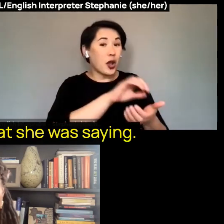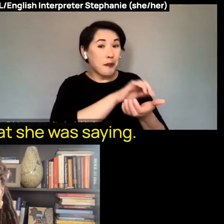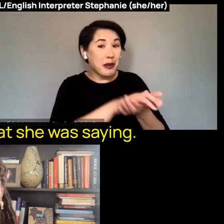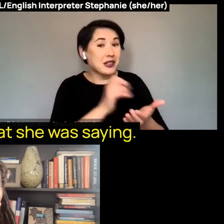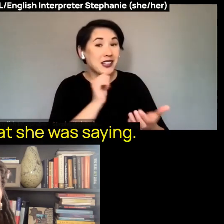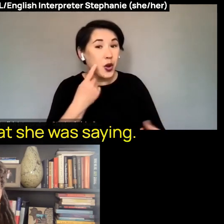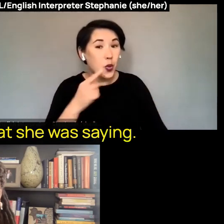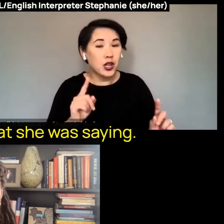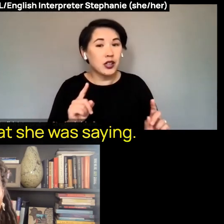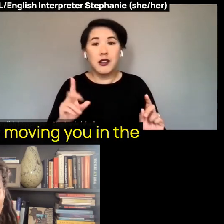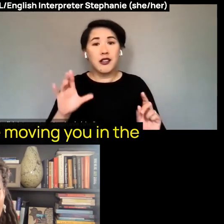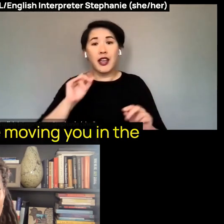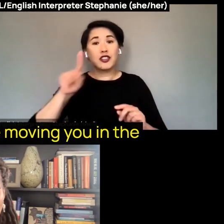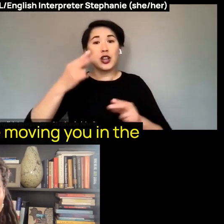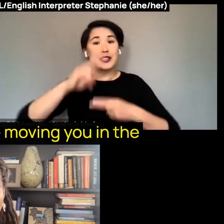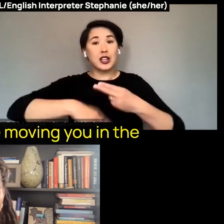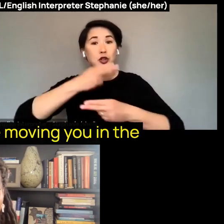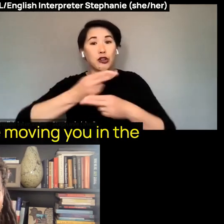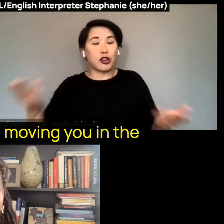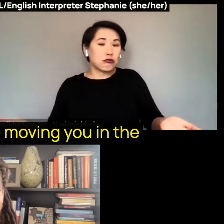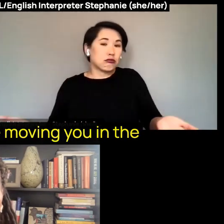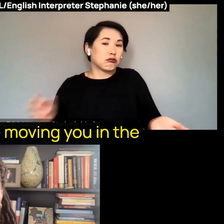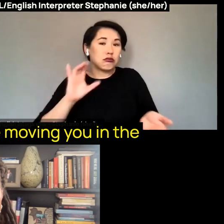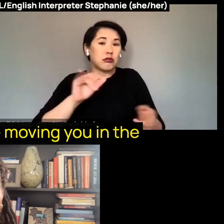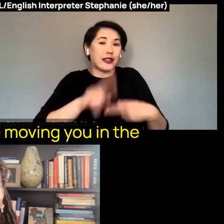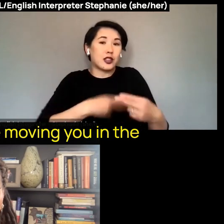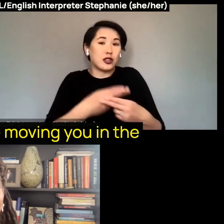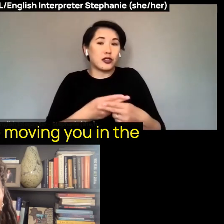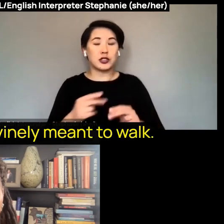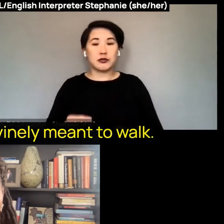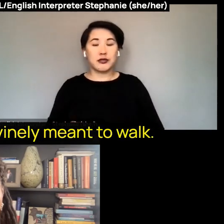to paraphrase what she was saying, it's simply the universe